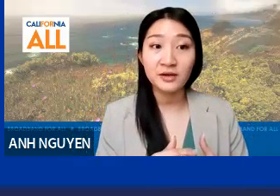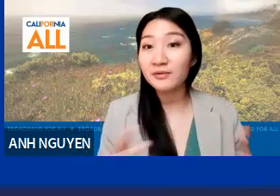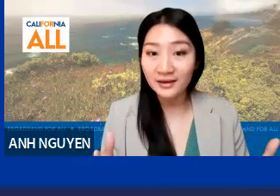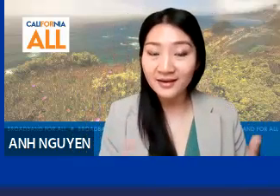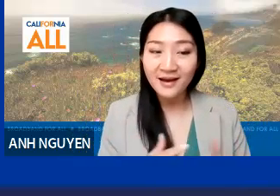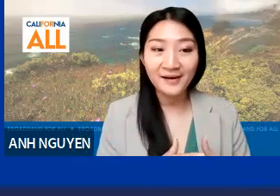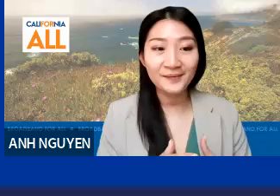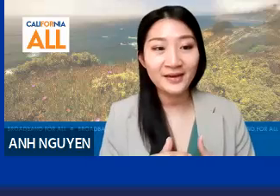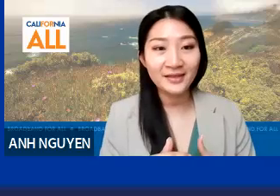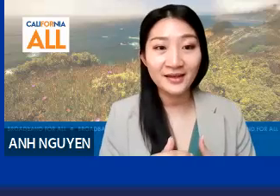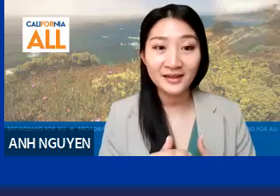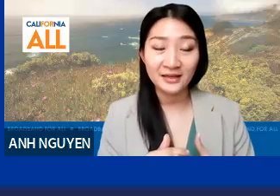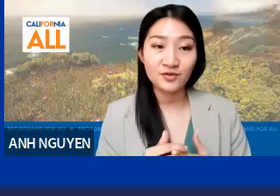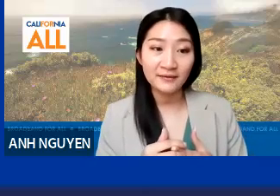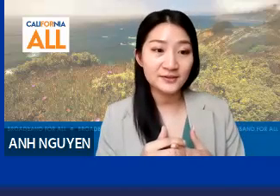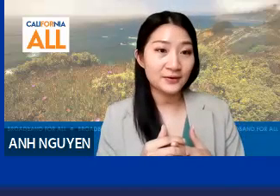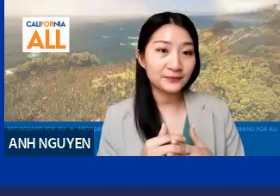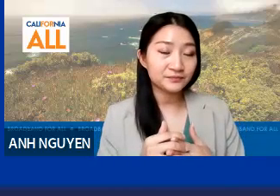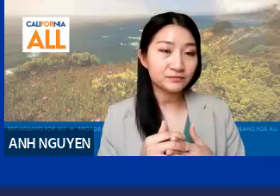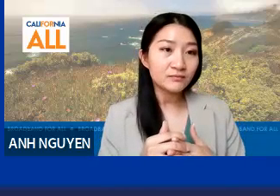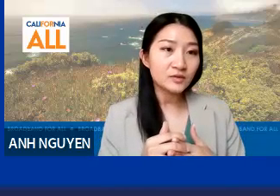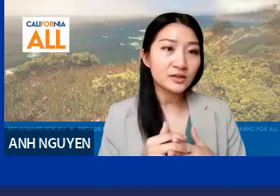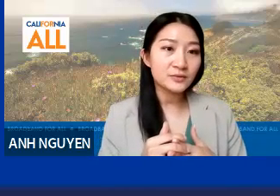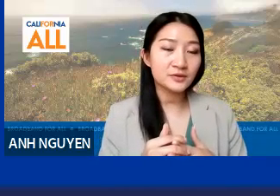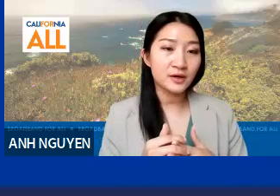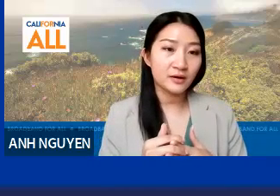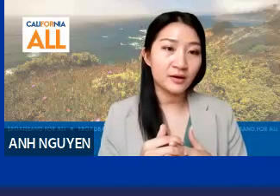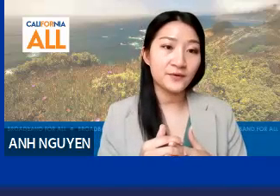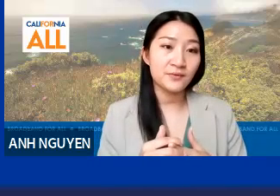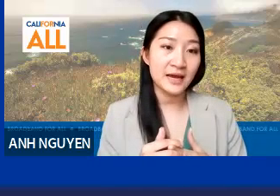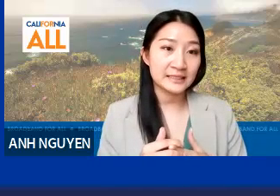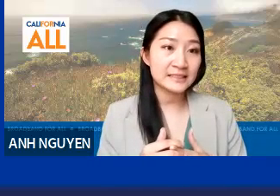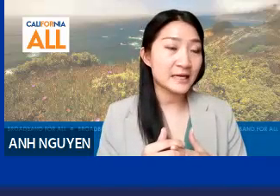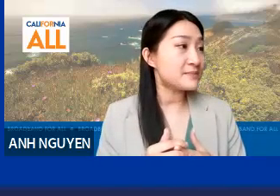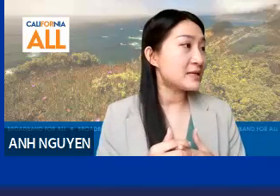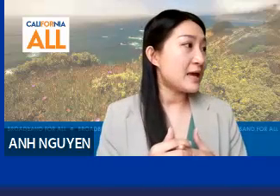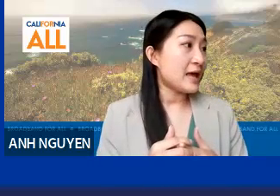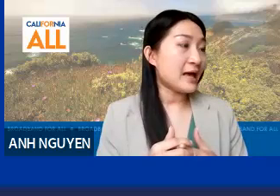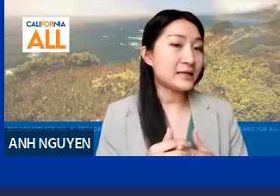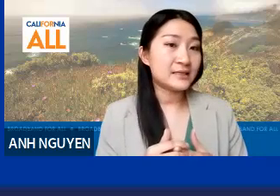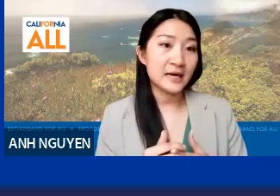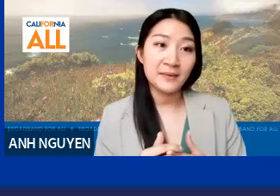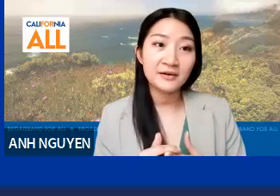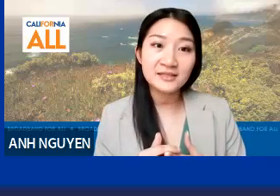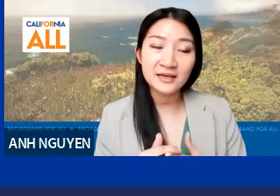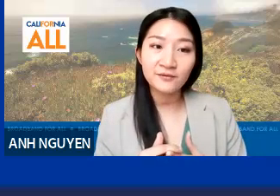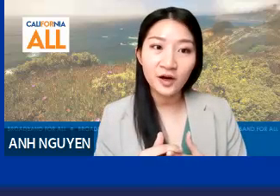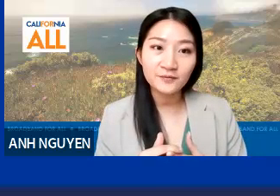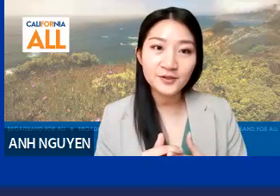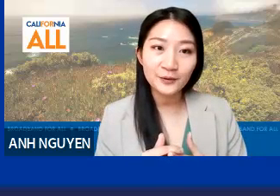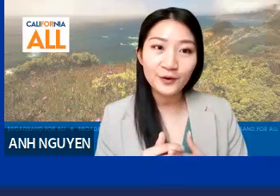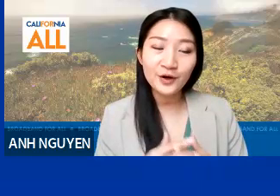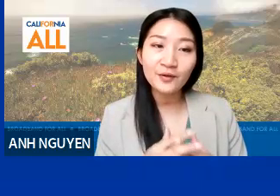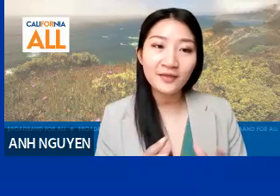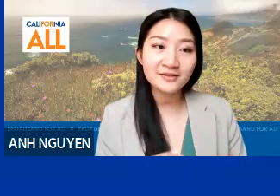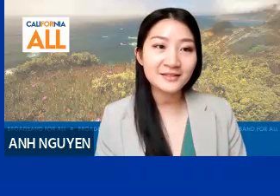to hear what you think in that draft. So those are a few next steps and how to stay